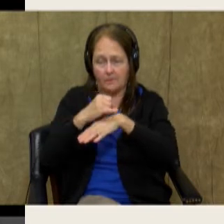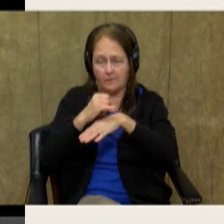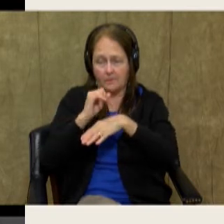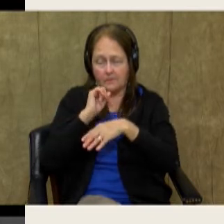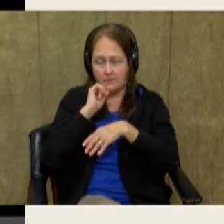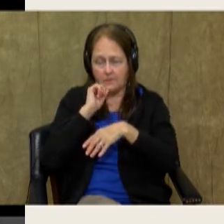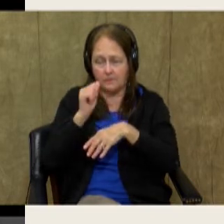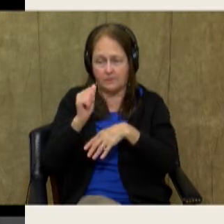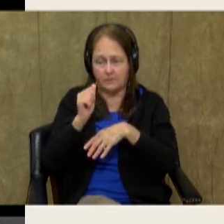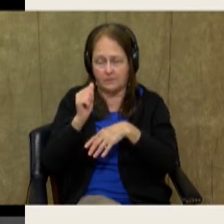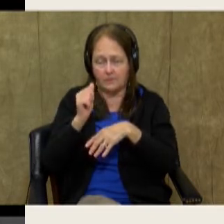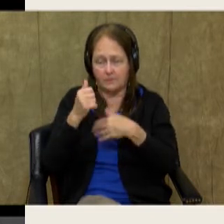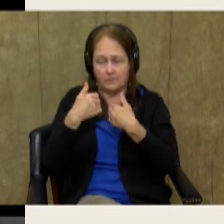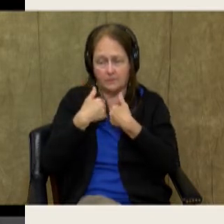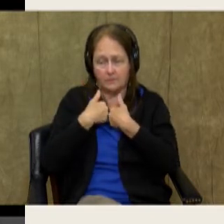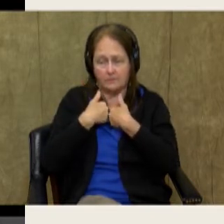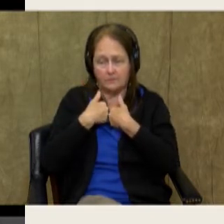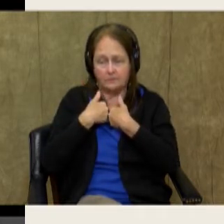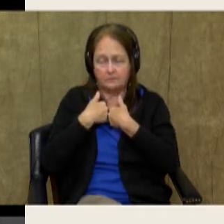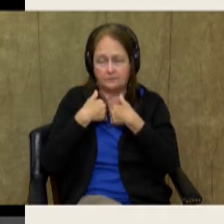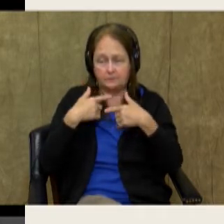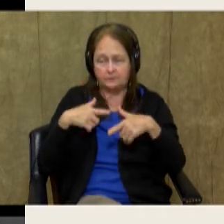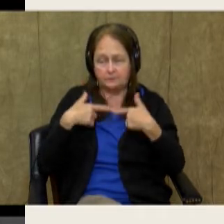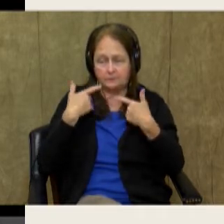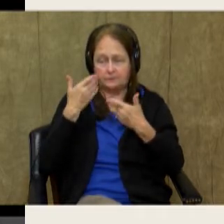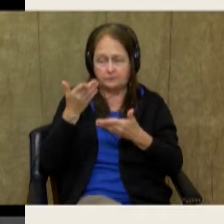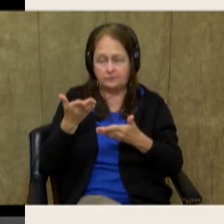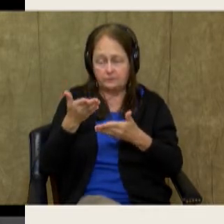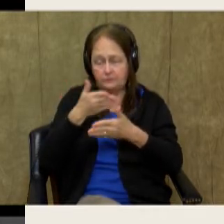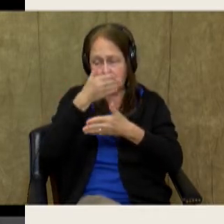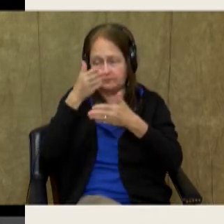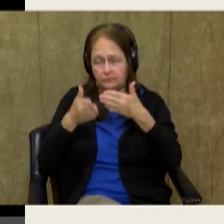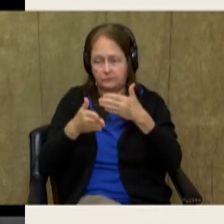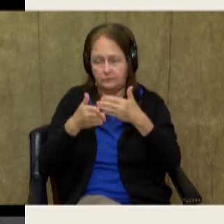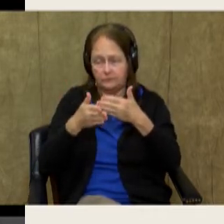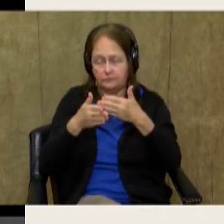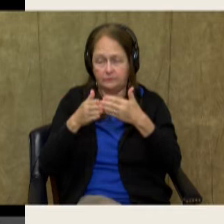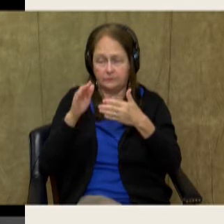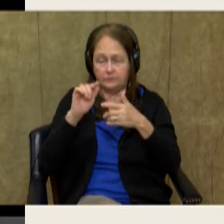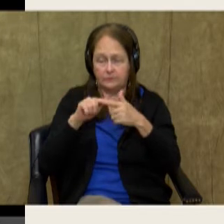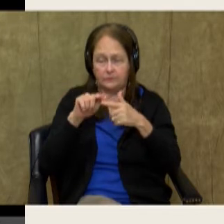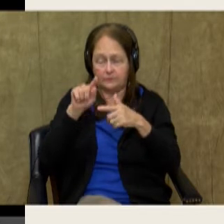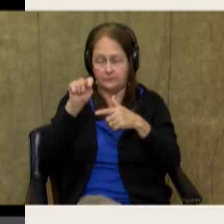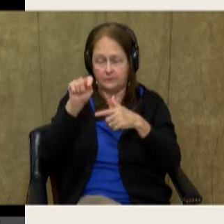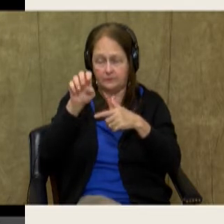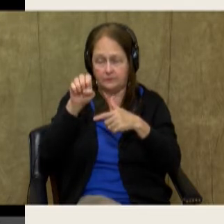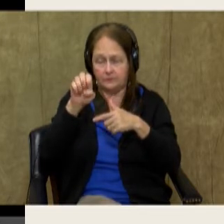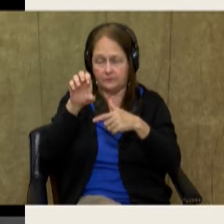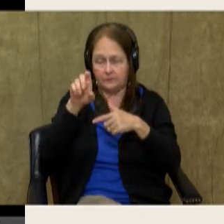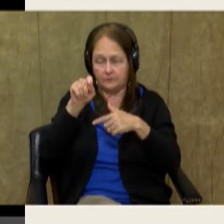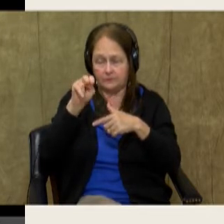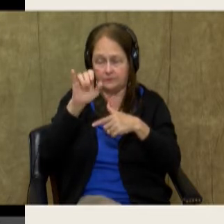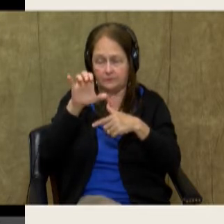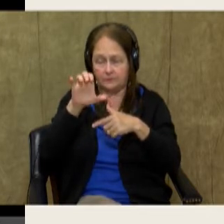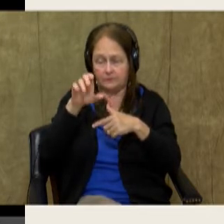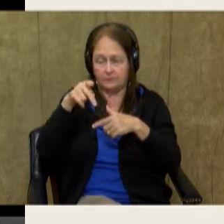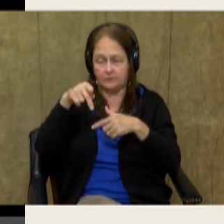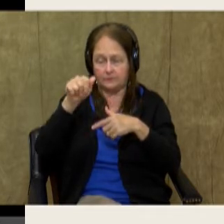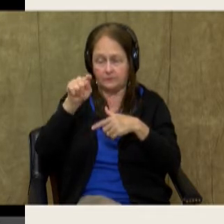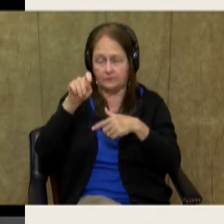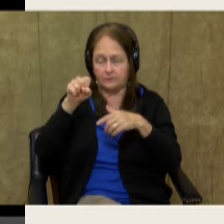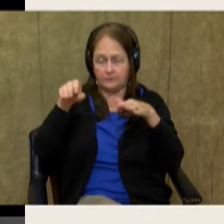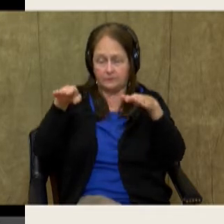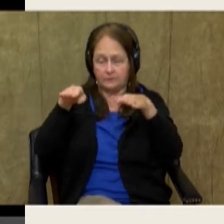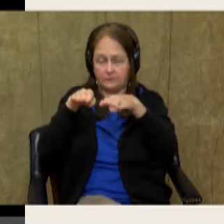not inhabited. But this is at the intersection of some tectonic plates. So you can imagine that there's a